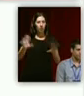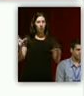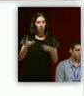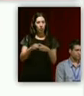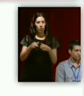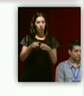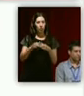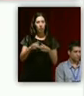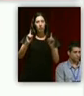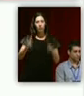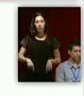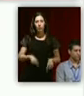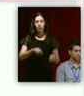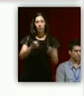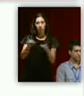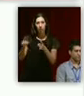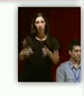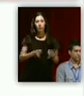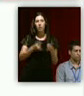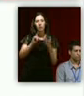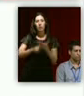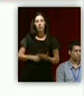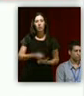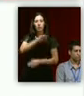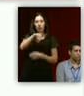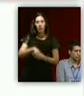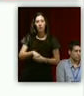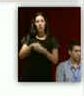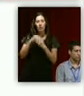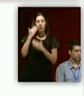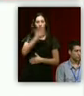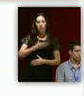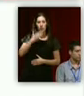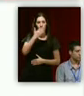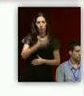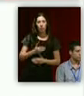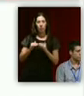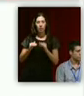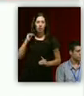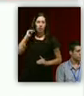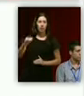He is a professor in the Telecom